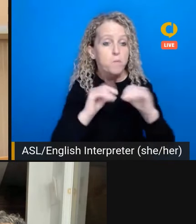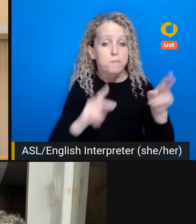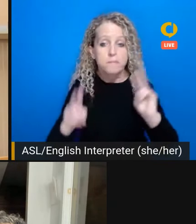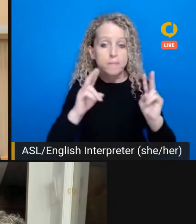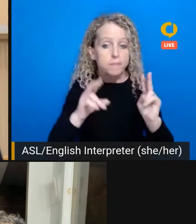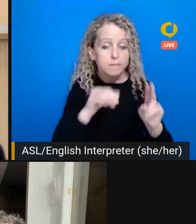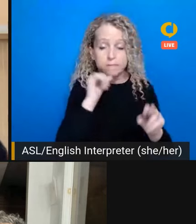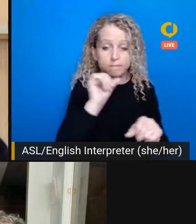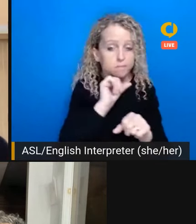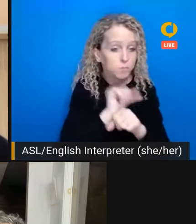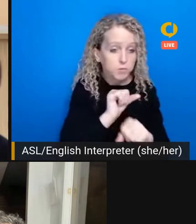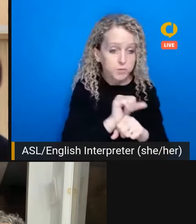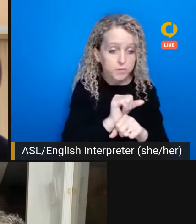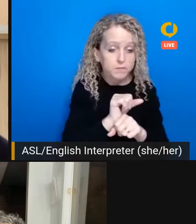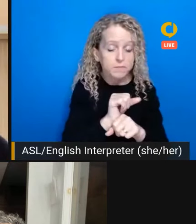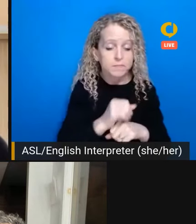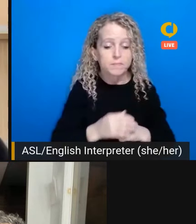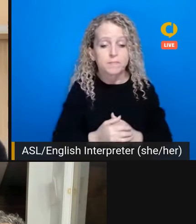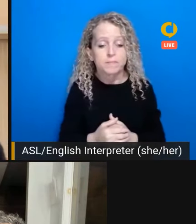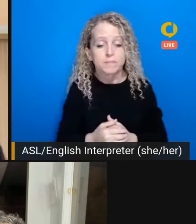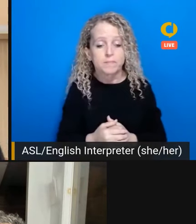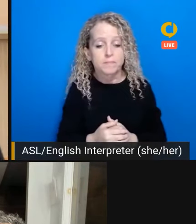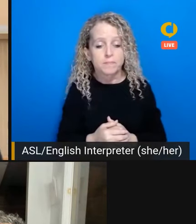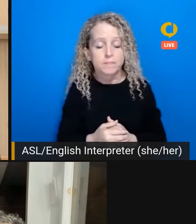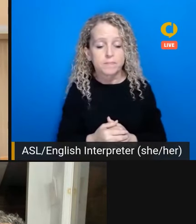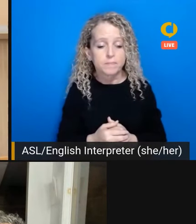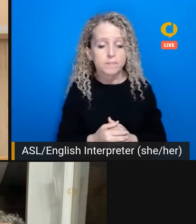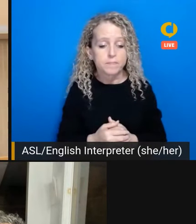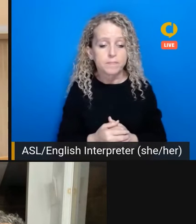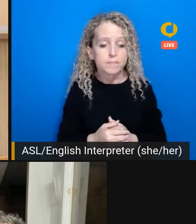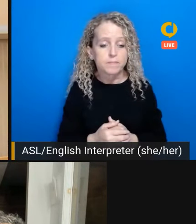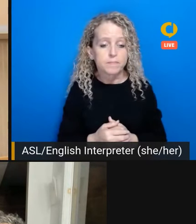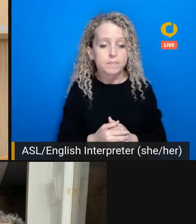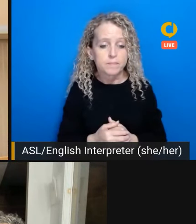because basically there's entire